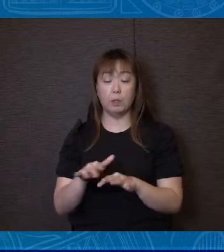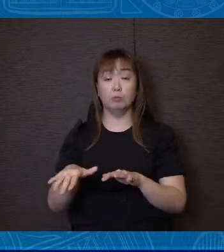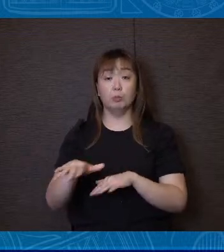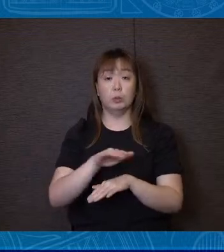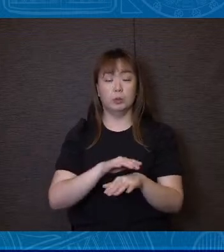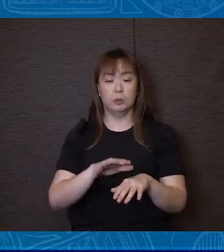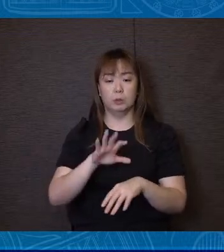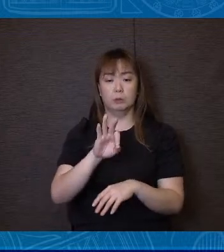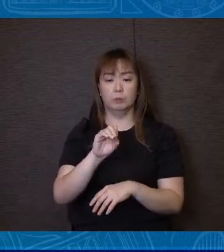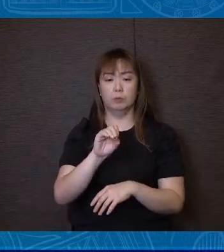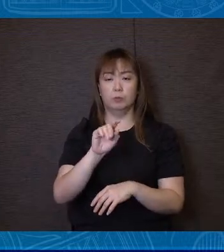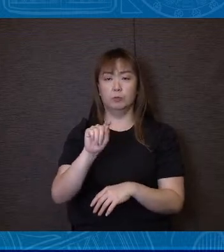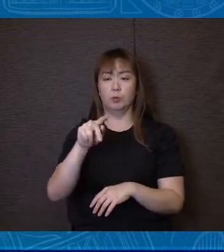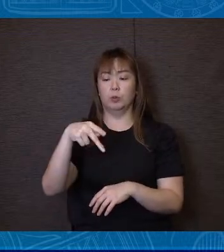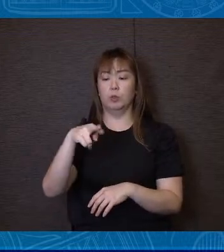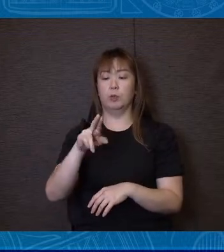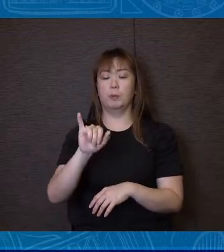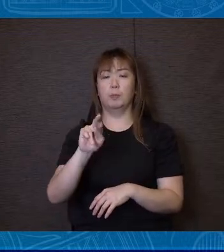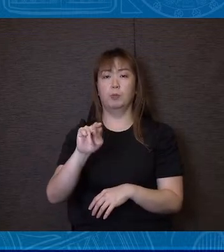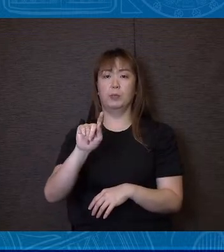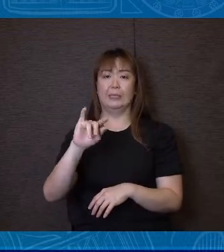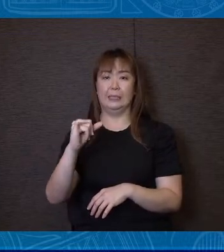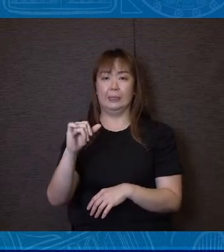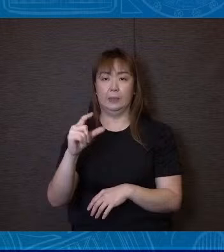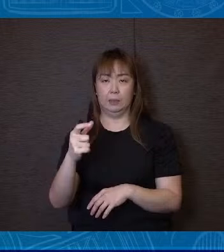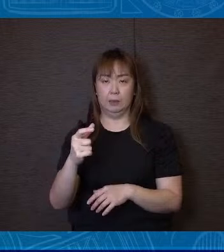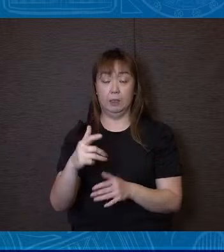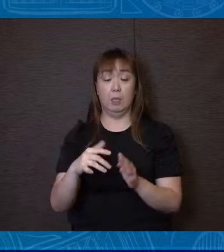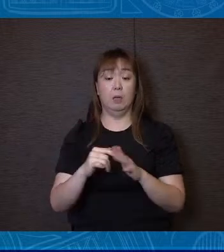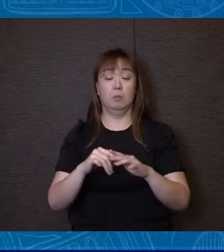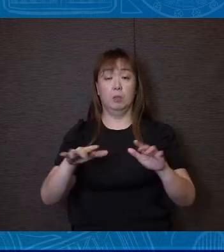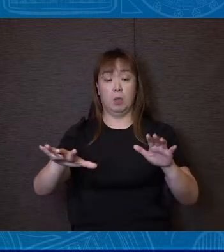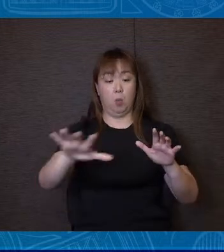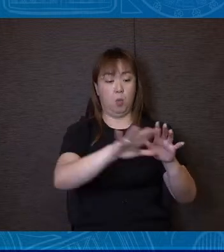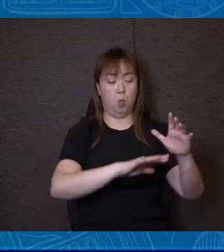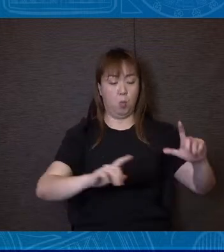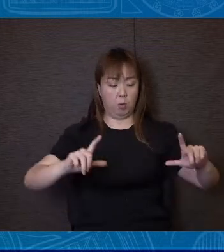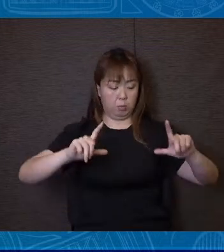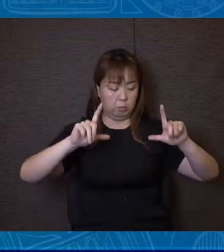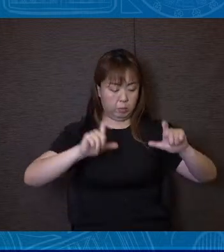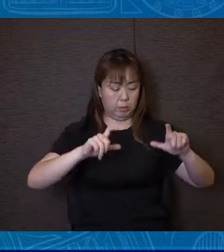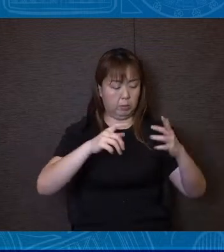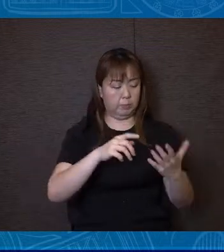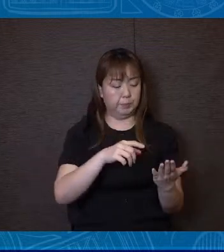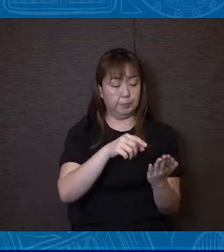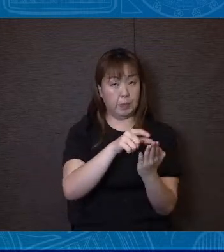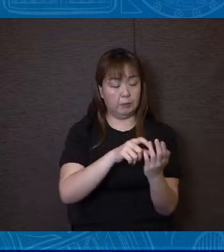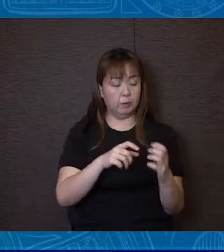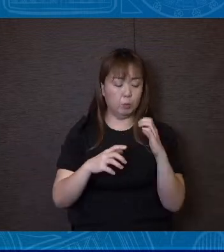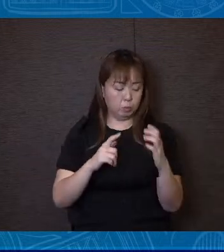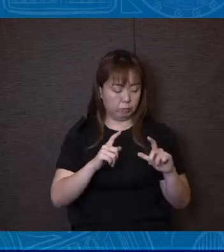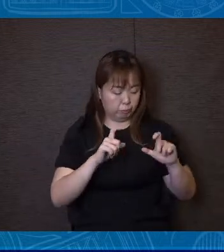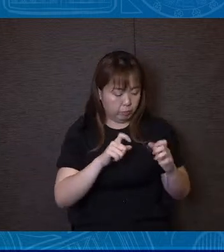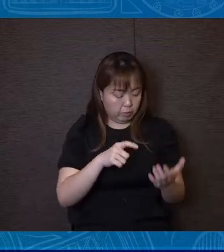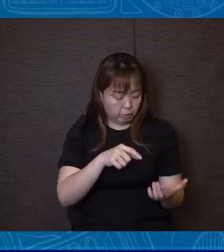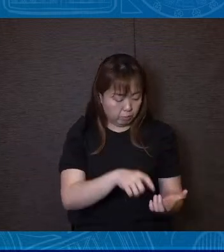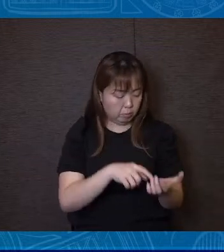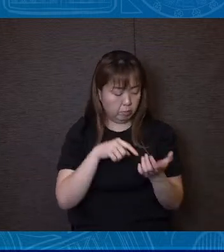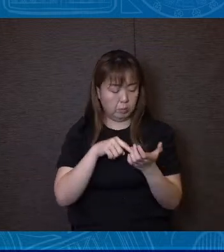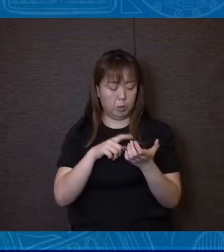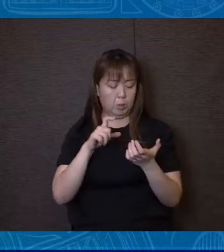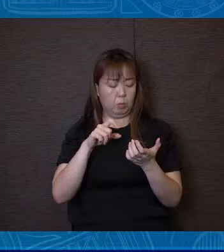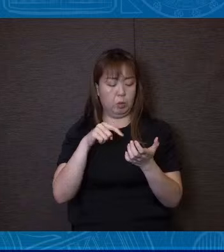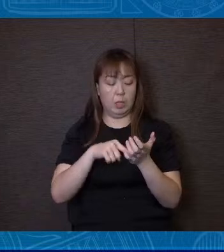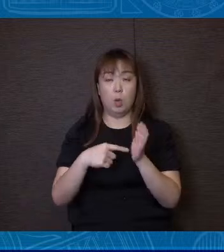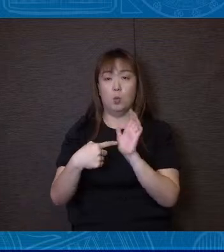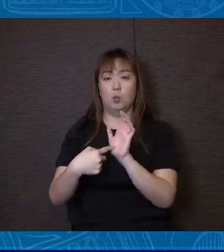footprinting. So you can now take a snapshot of everywhere the message has been sent in terms of which devices, so with a unique identifier, not